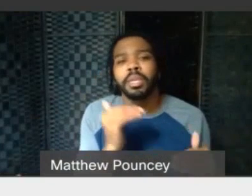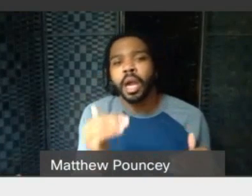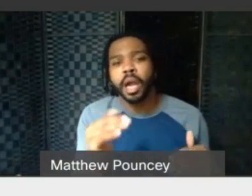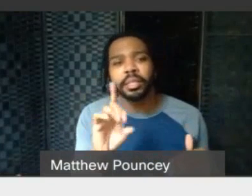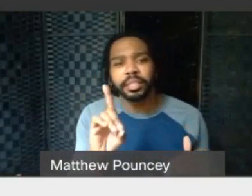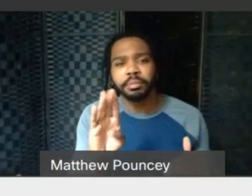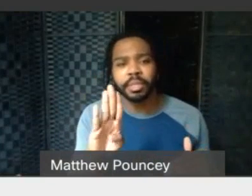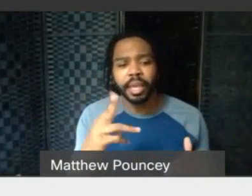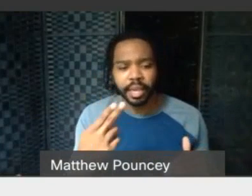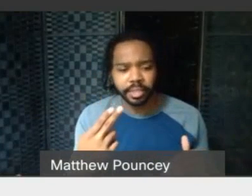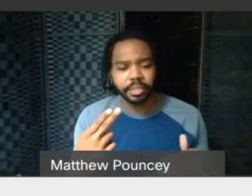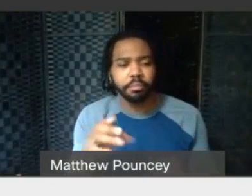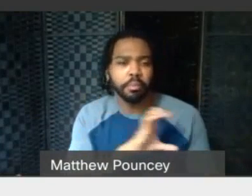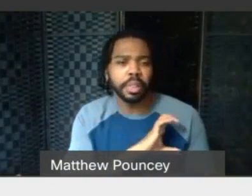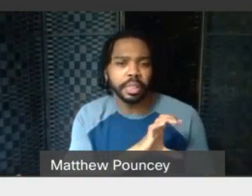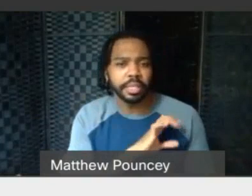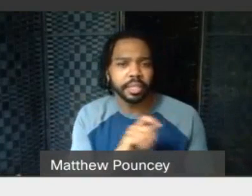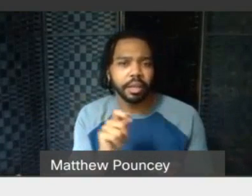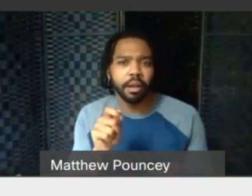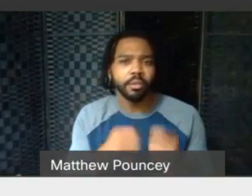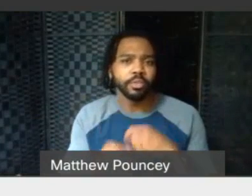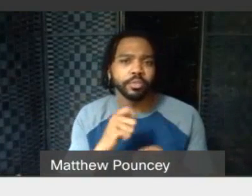policing alternatives?